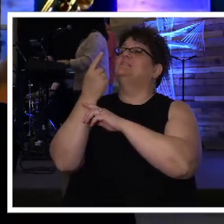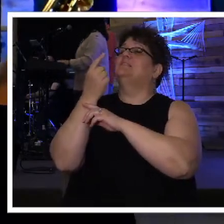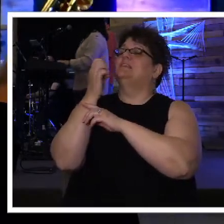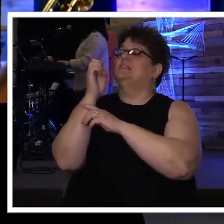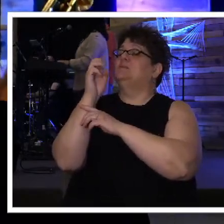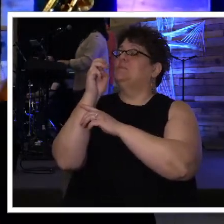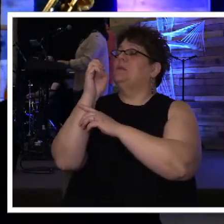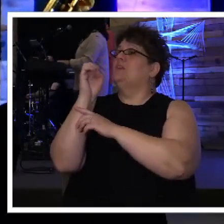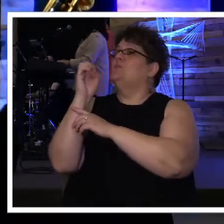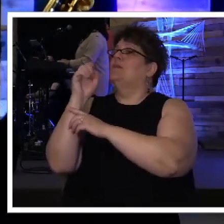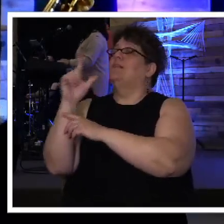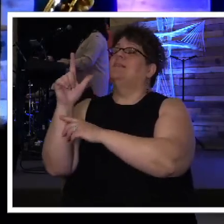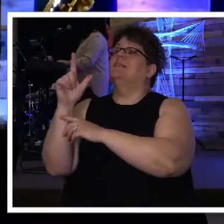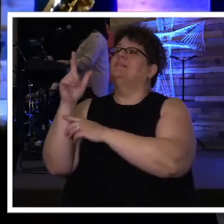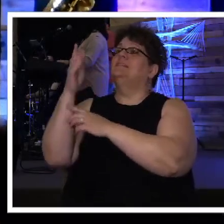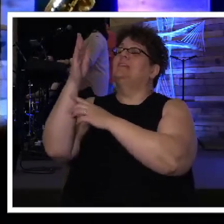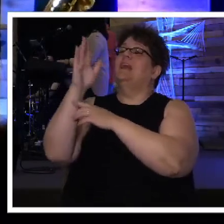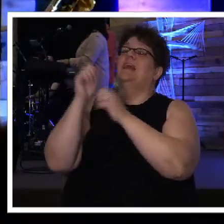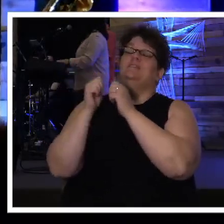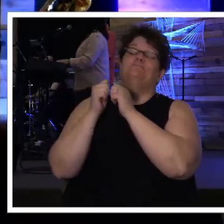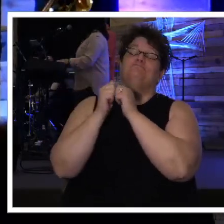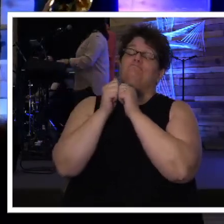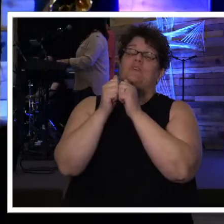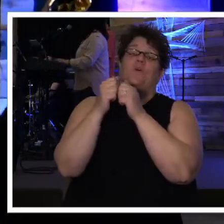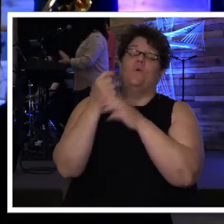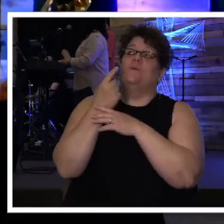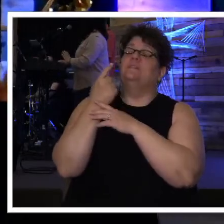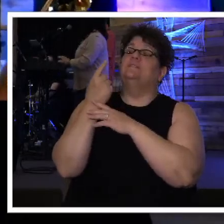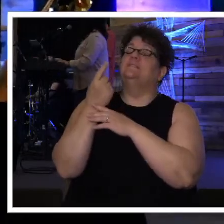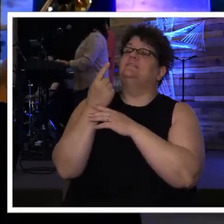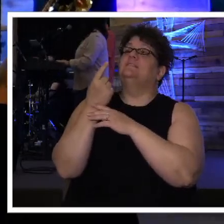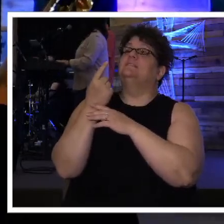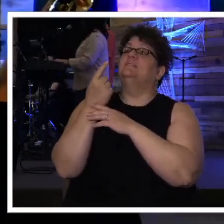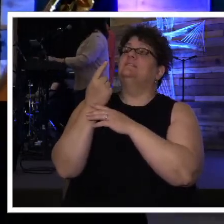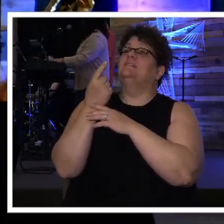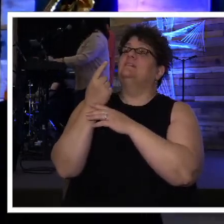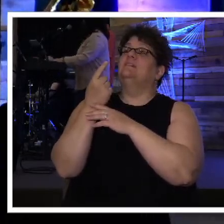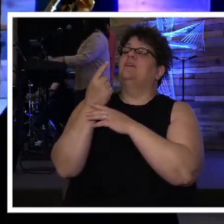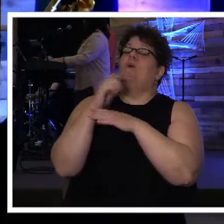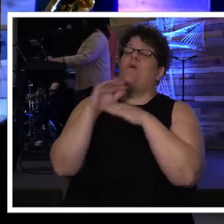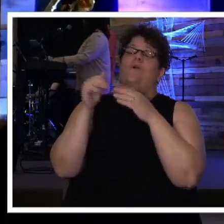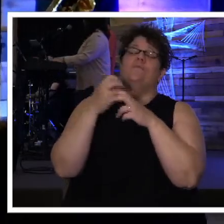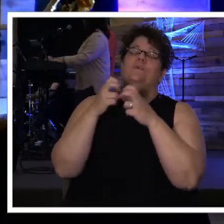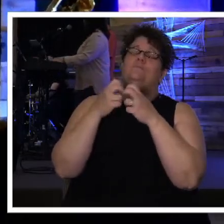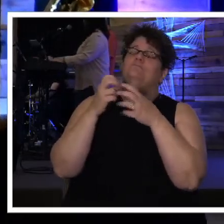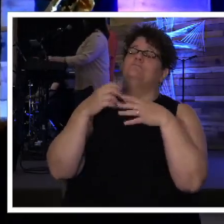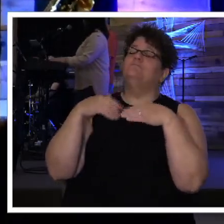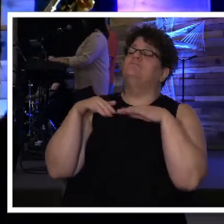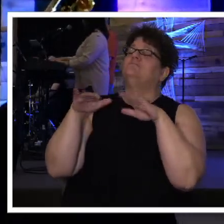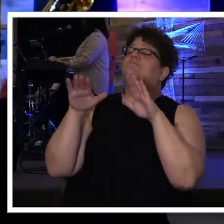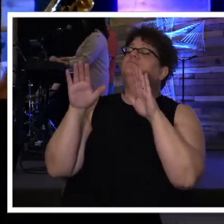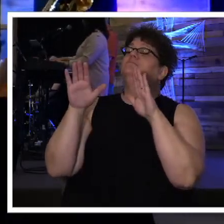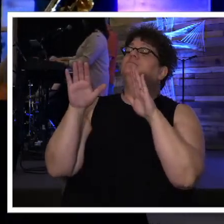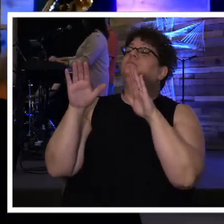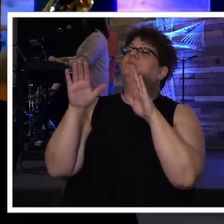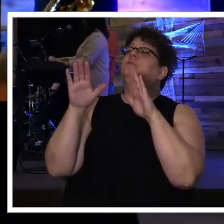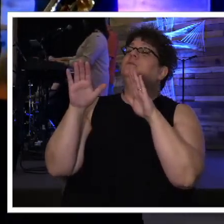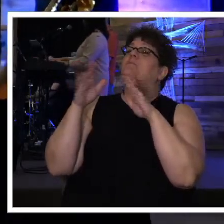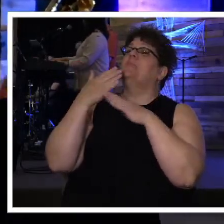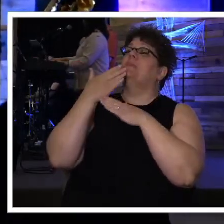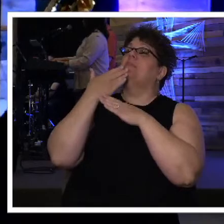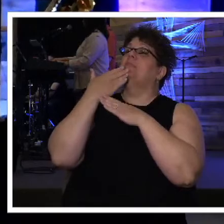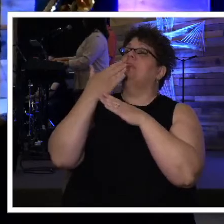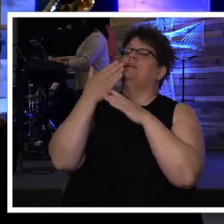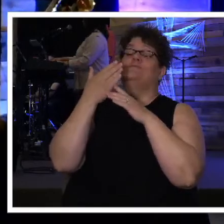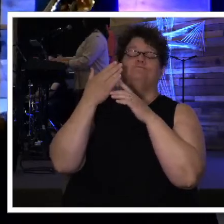God, we just lay them all down at your feet. Thank you, Lord, for being with us, God. Lord, when we walk through life's